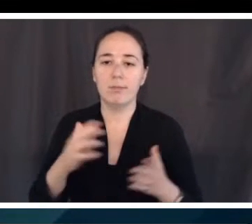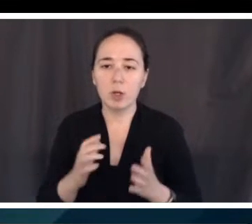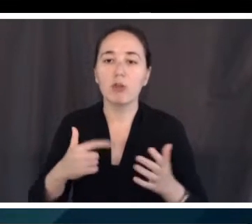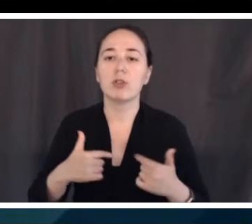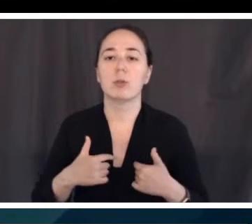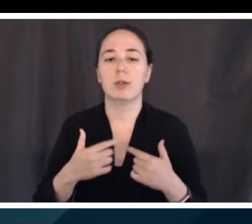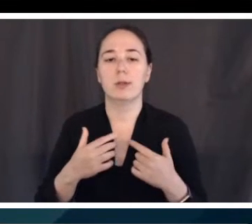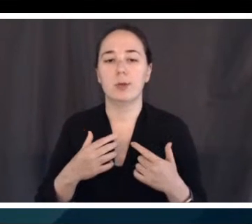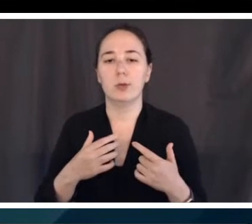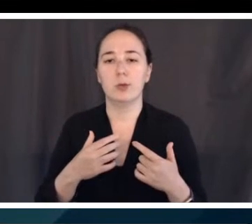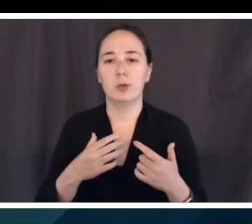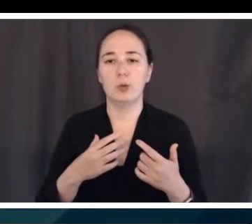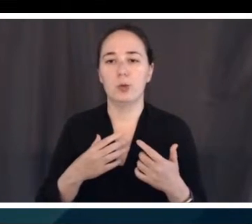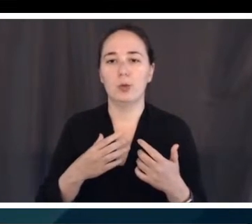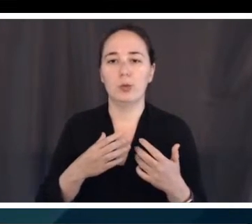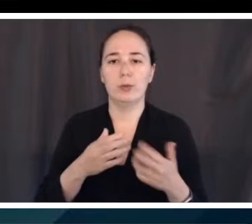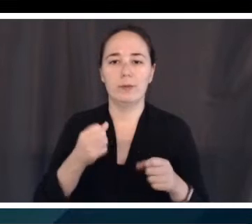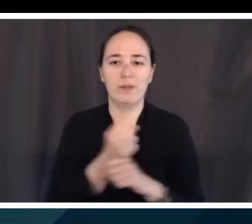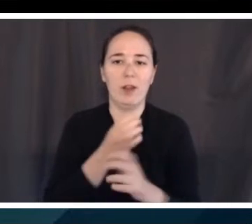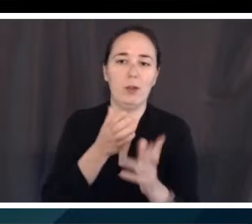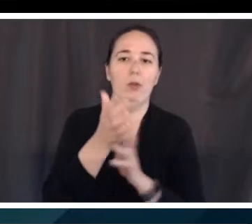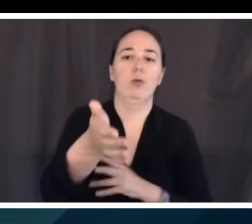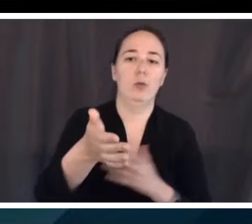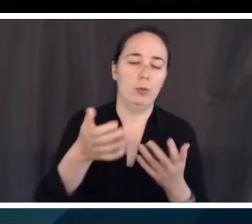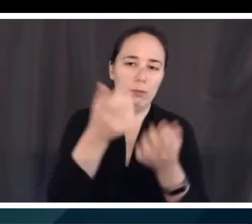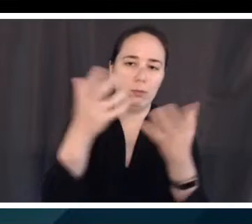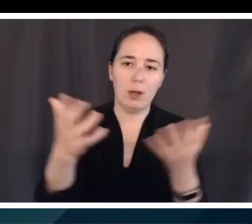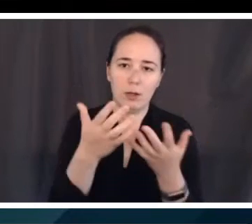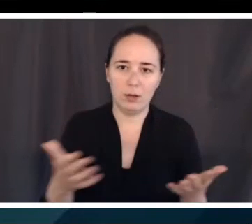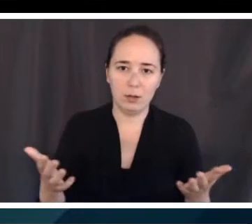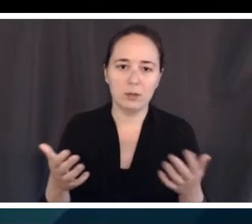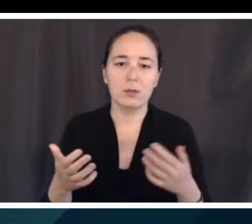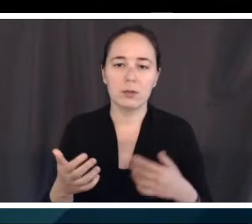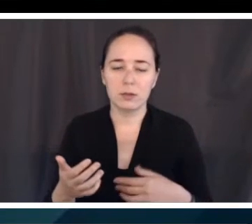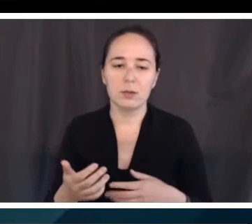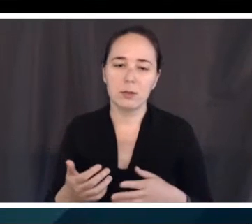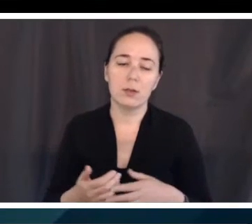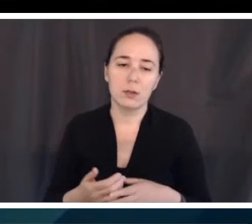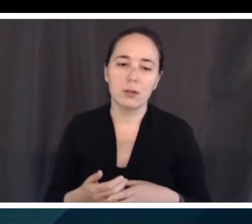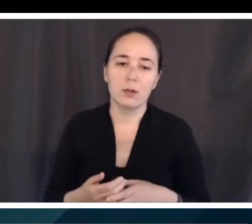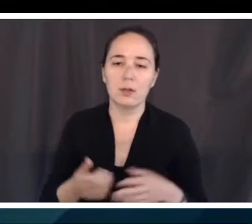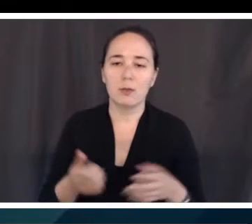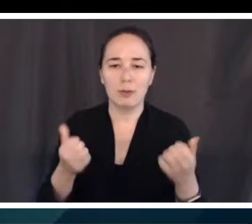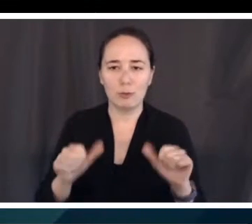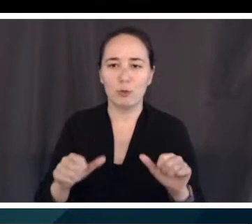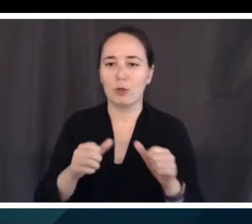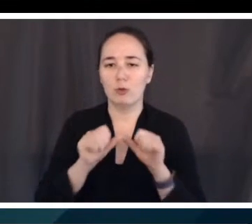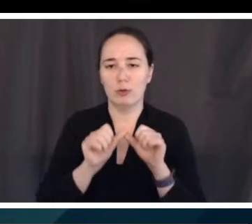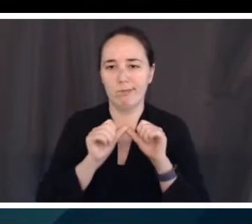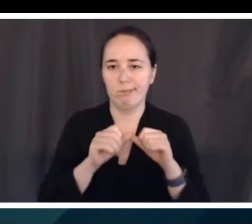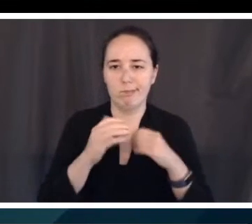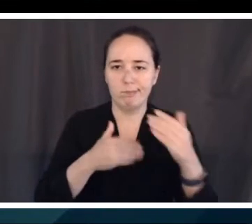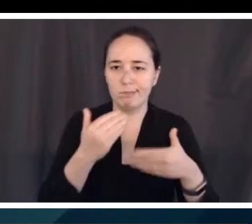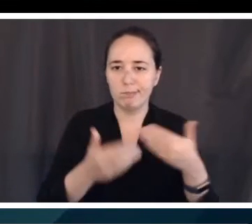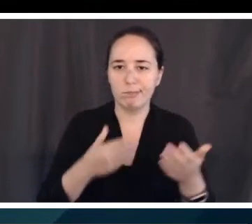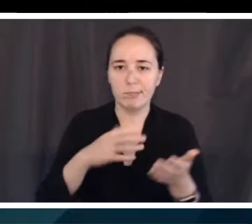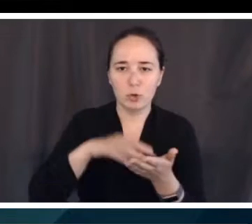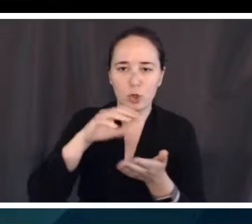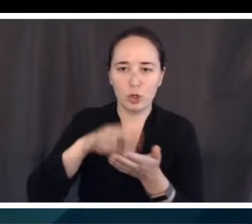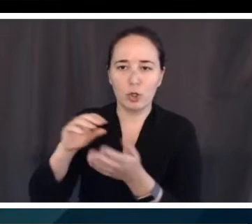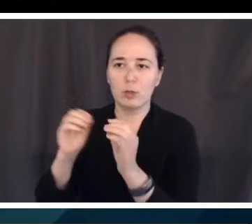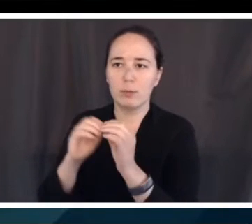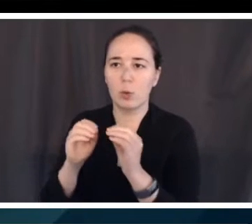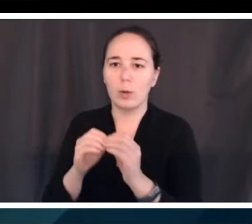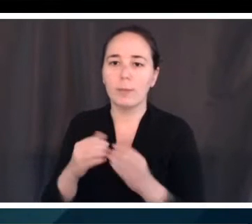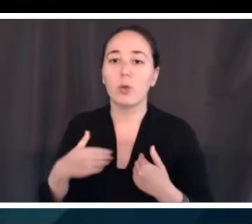that most people you probably would have stopped because of. And I keep going and I keep learning. We have a